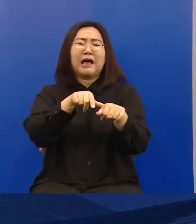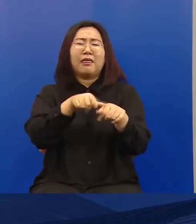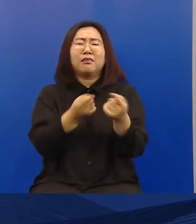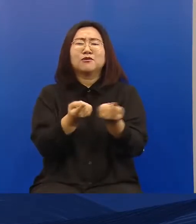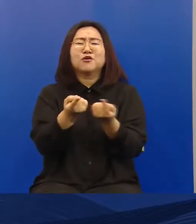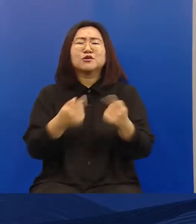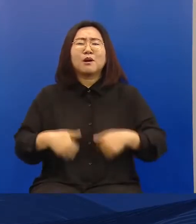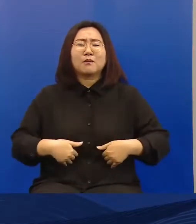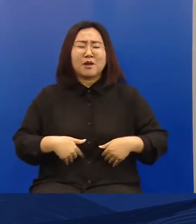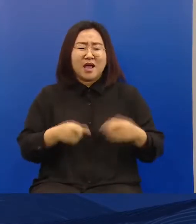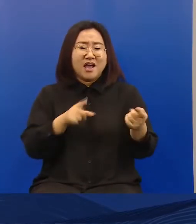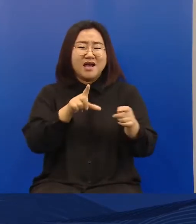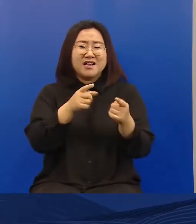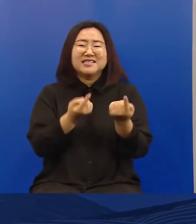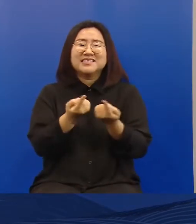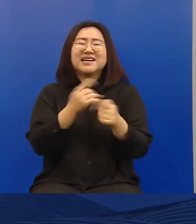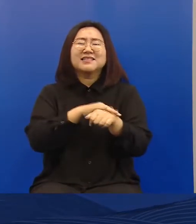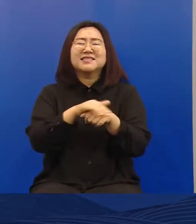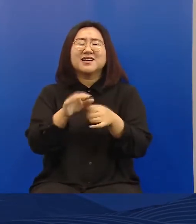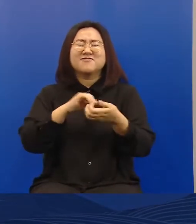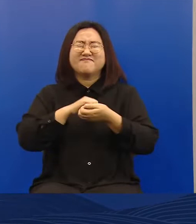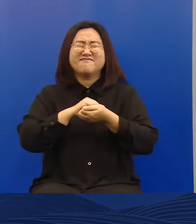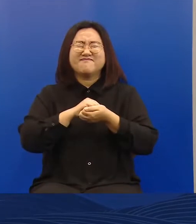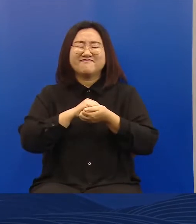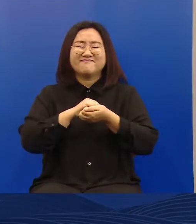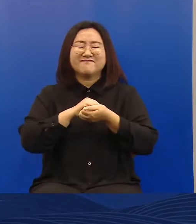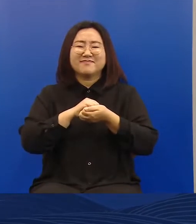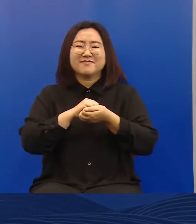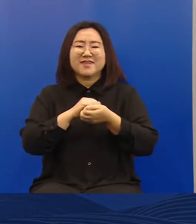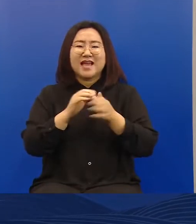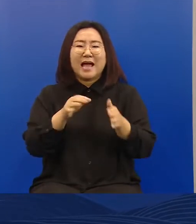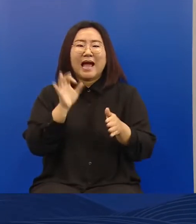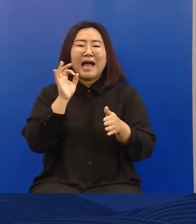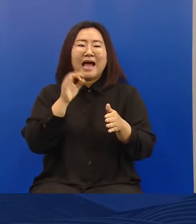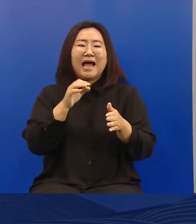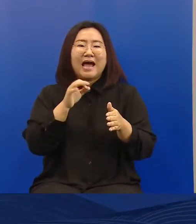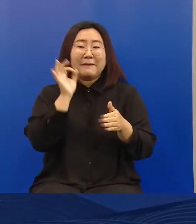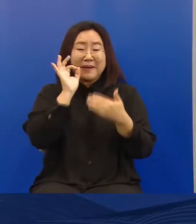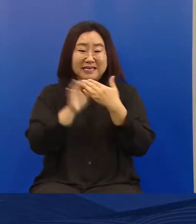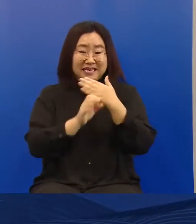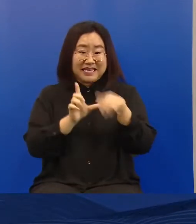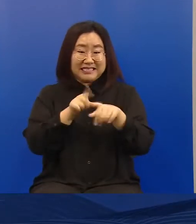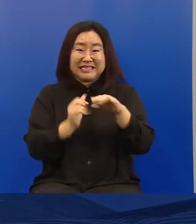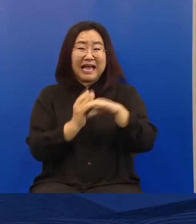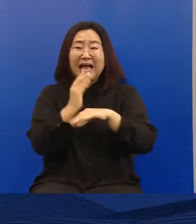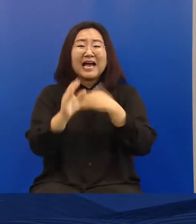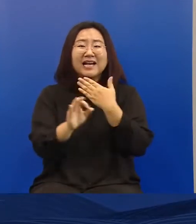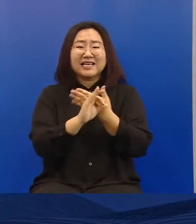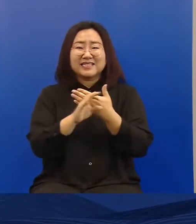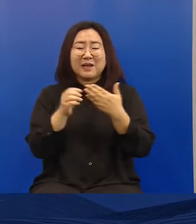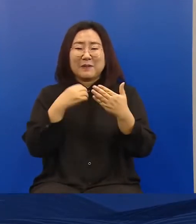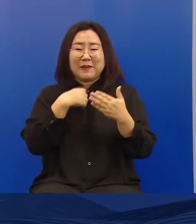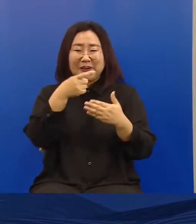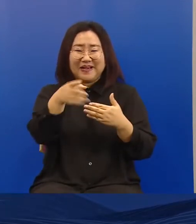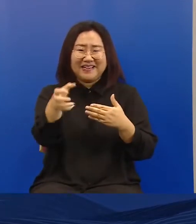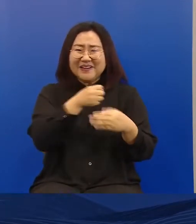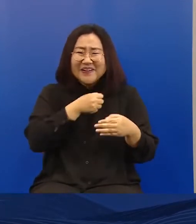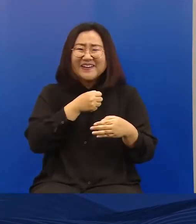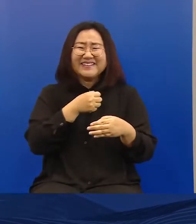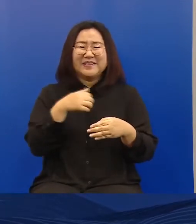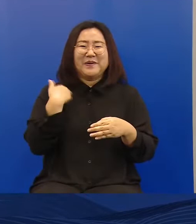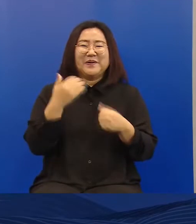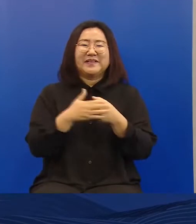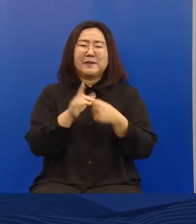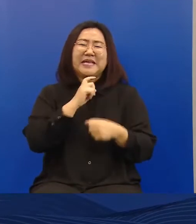my job here is timekeeping, so if any of the presenters does not keep their own time, I will